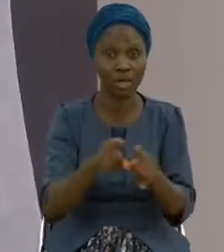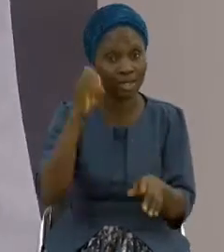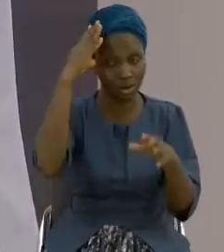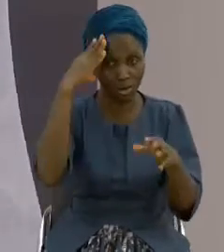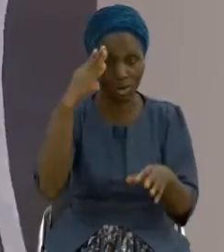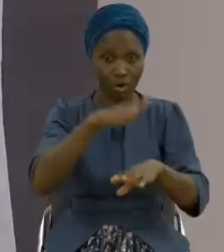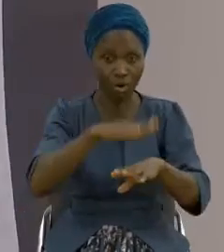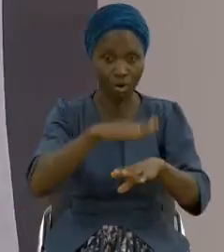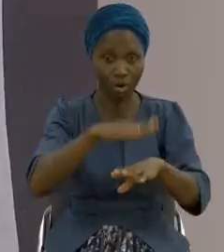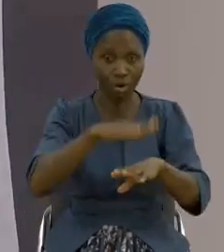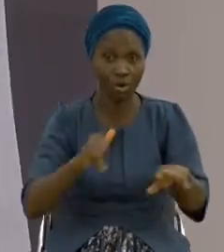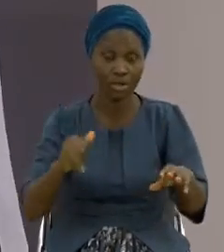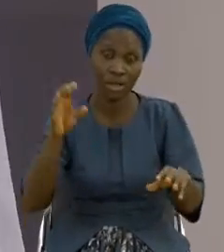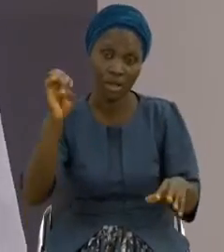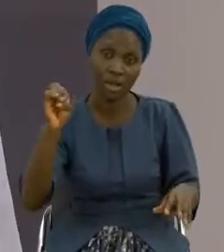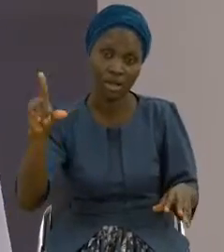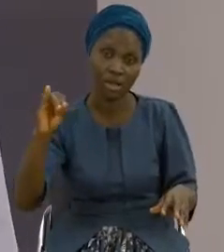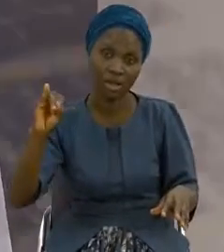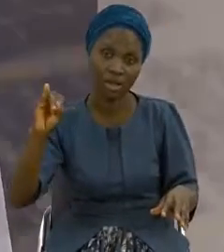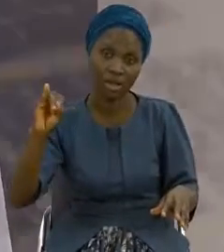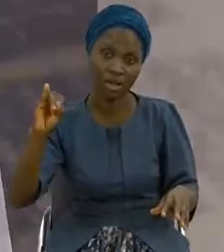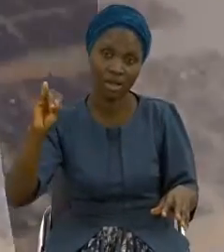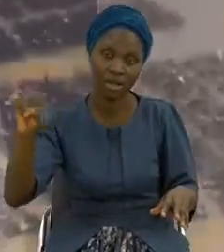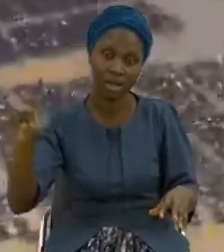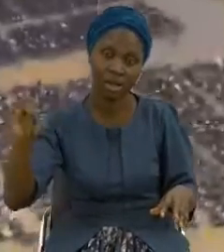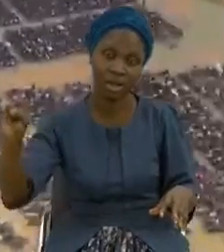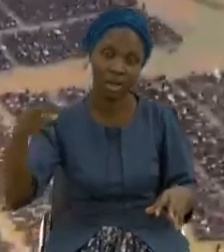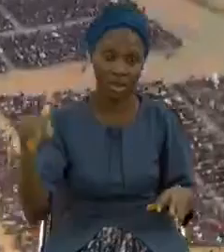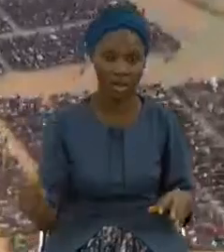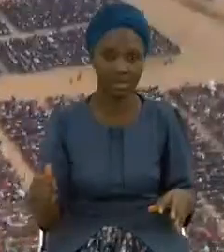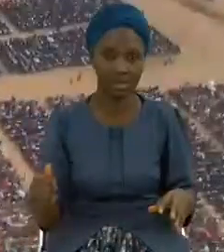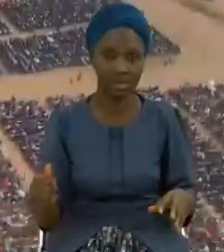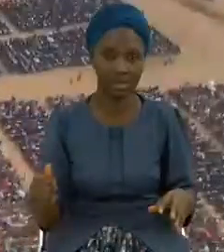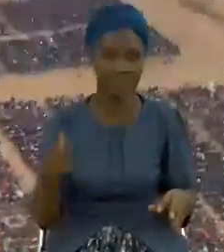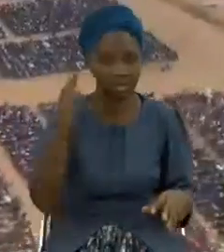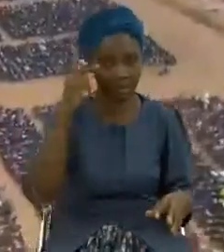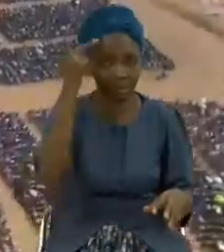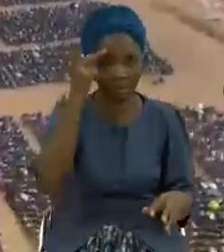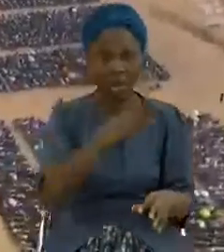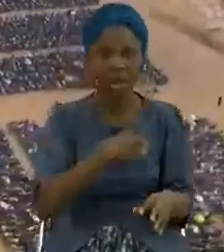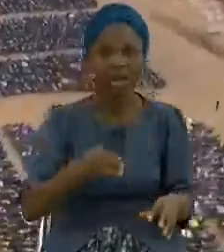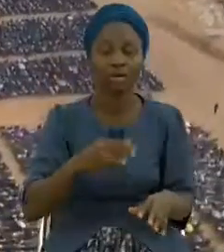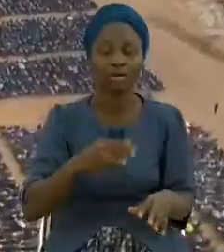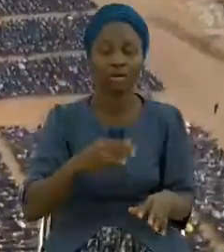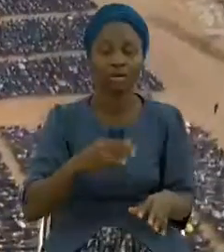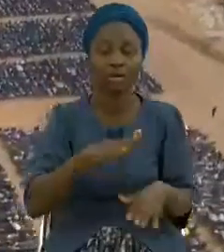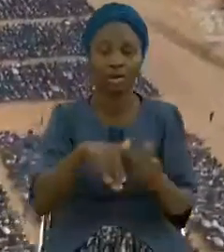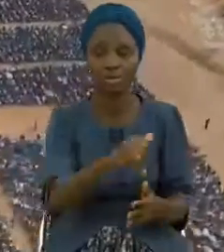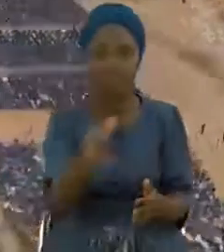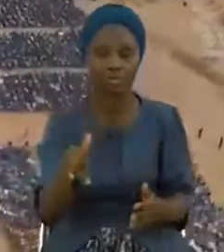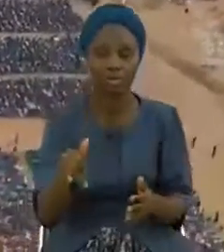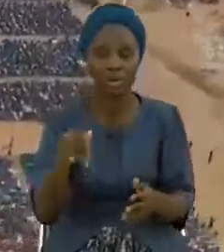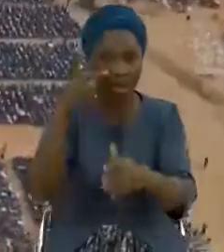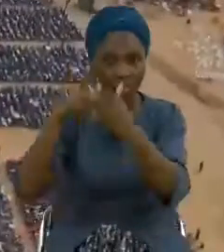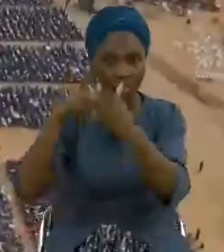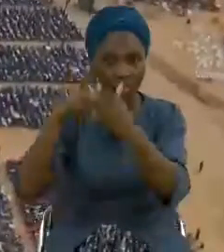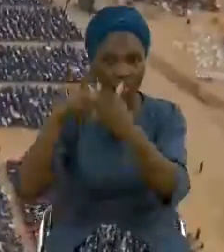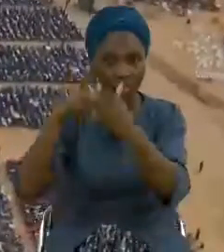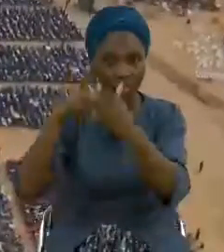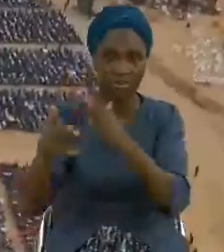and all those 50 prophets, sons of the prophets, they were asking him questions. They didn't go to Elijah. They were going to Elisha.